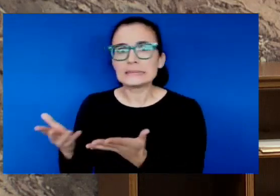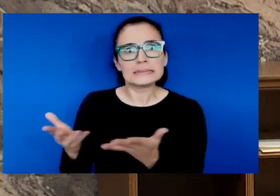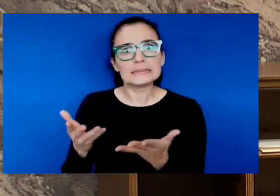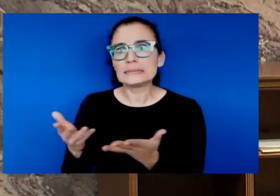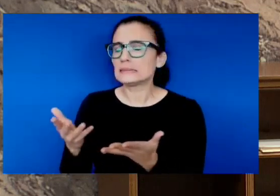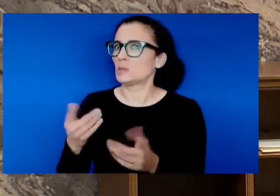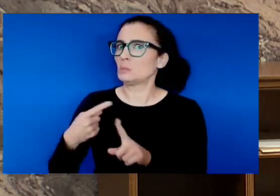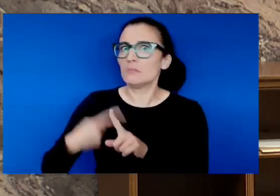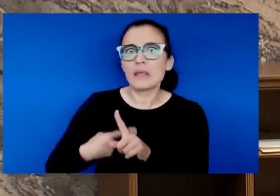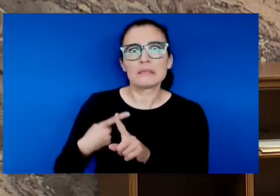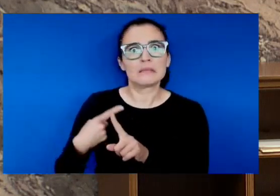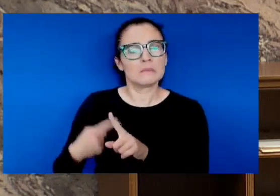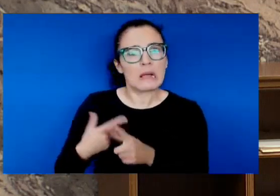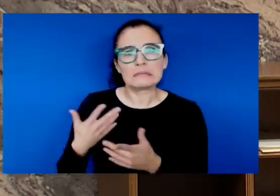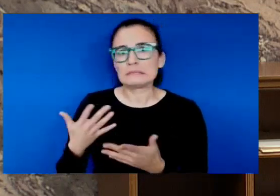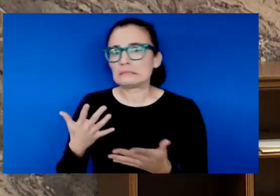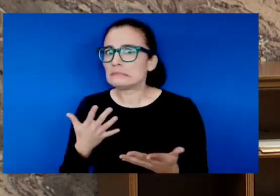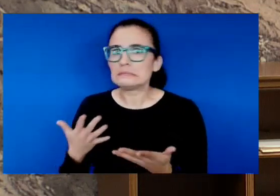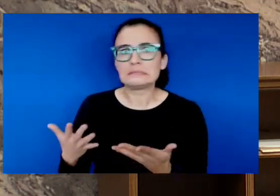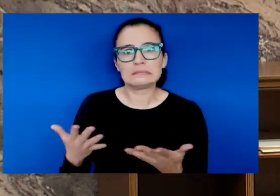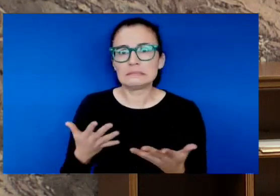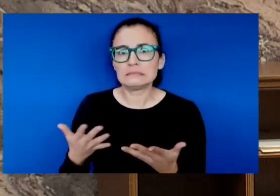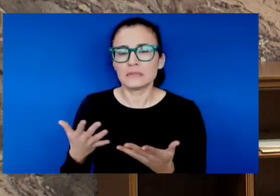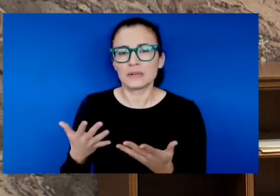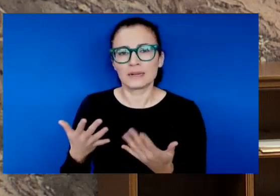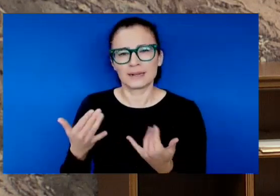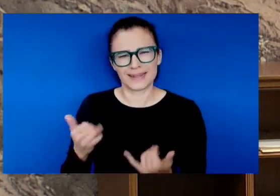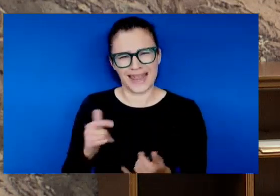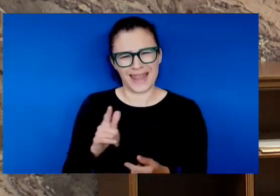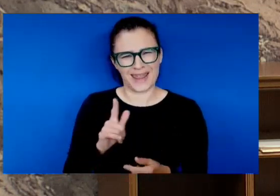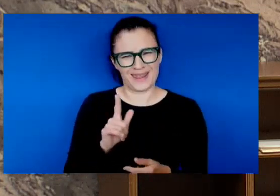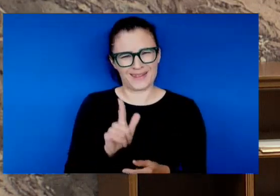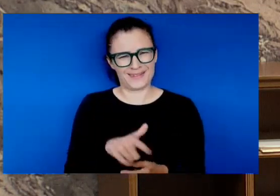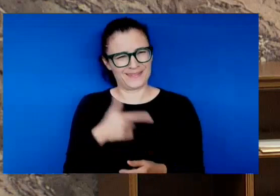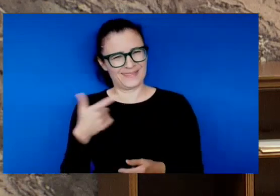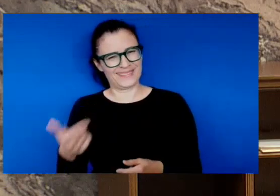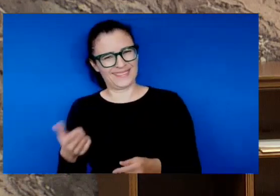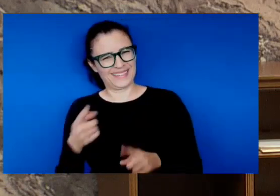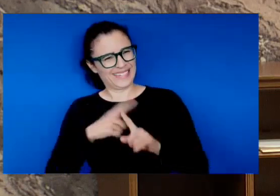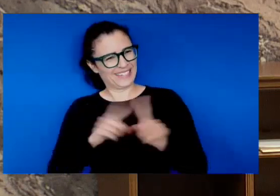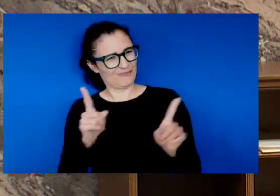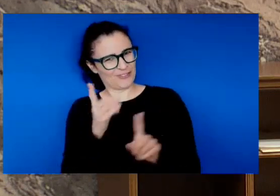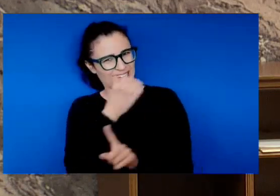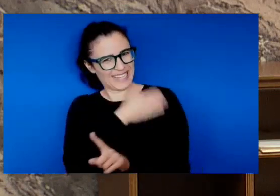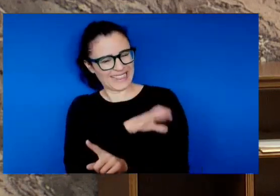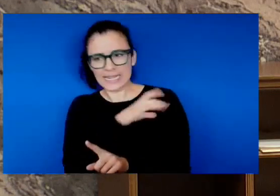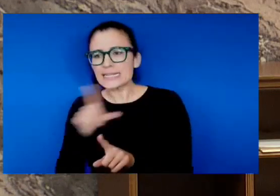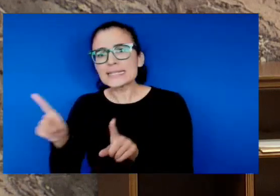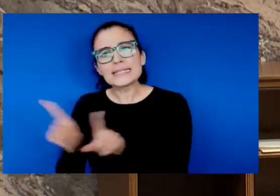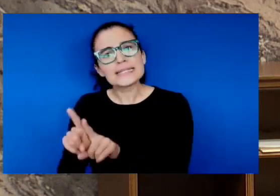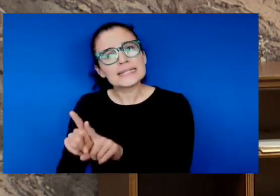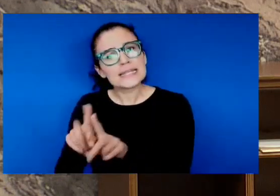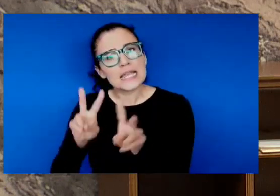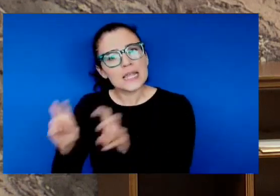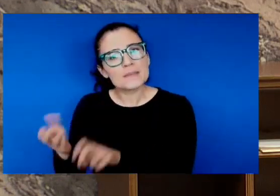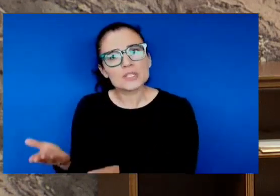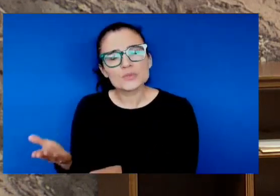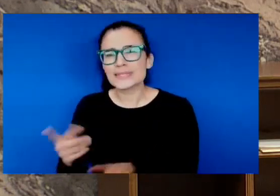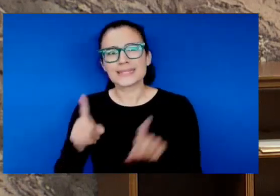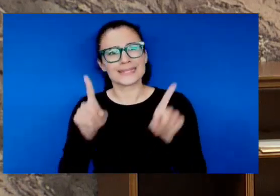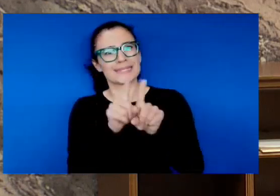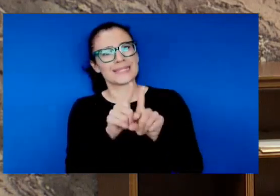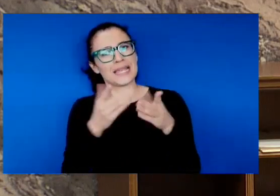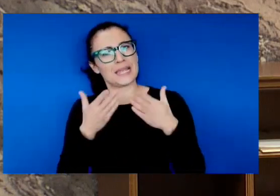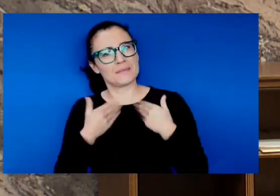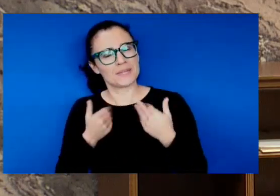Now, fast forward today, same issue, same minister, same robotic answer. Since the First Steps Early Pregnancy Clinic